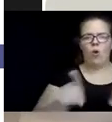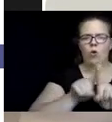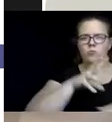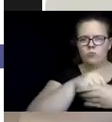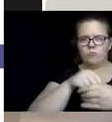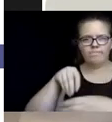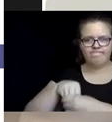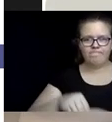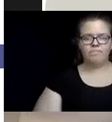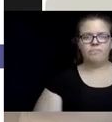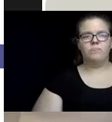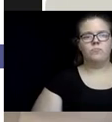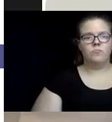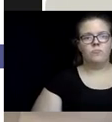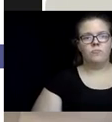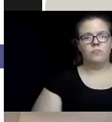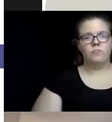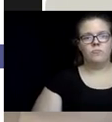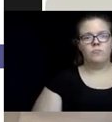slide, please.